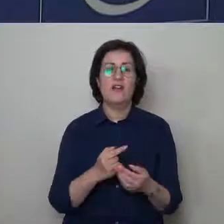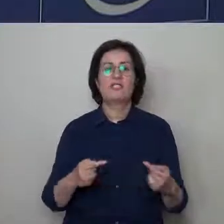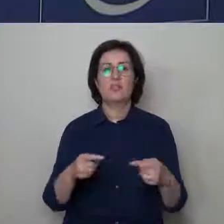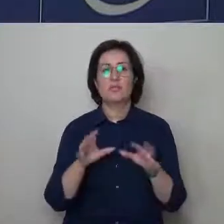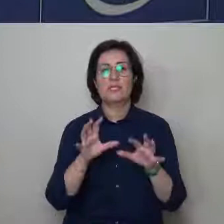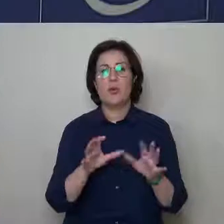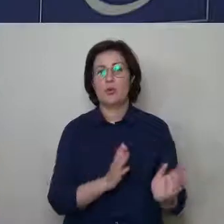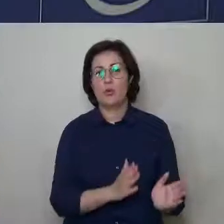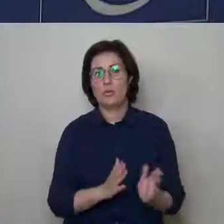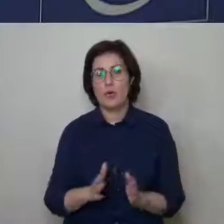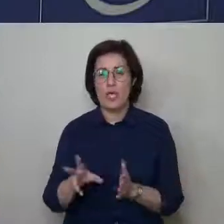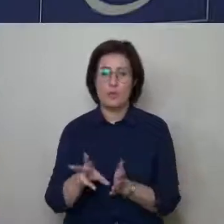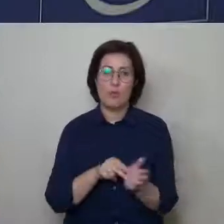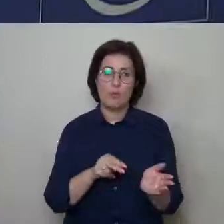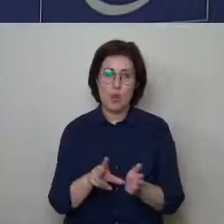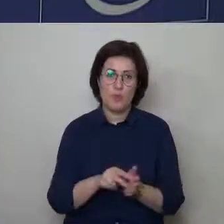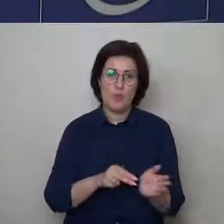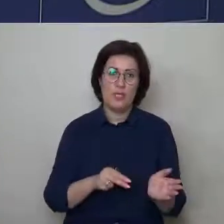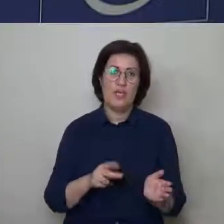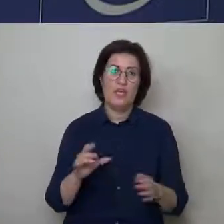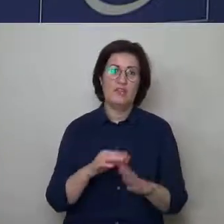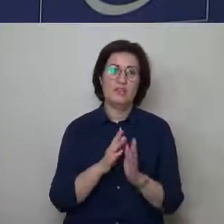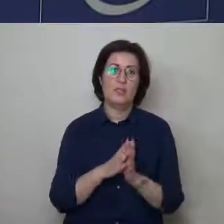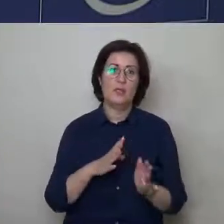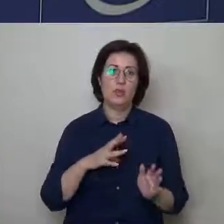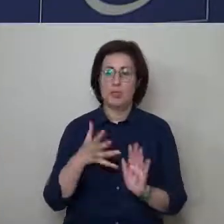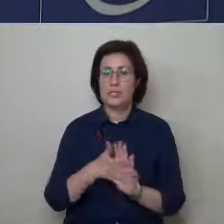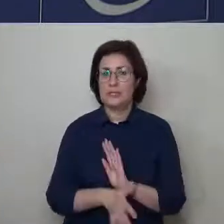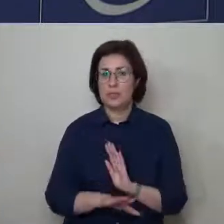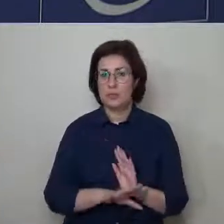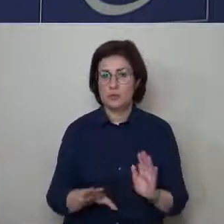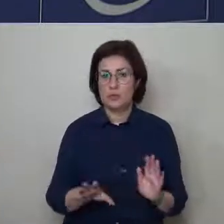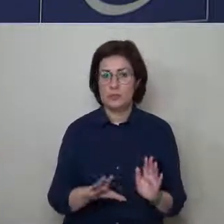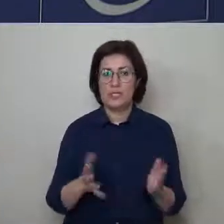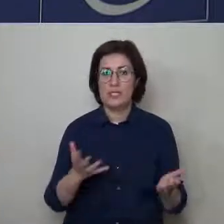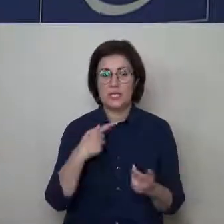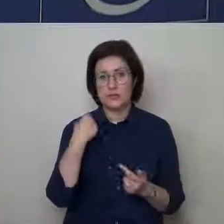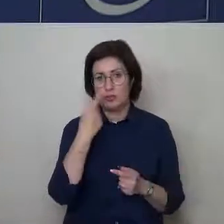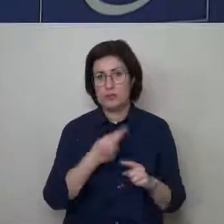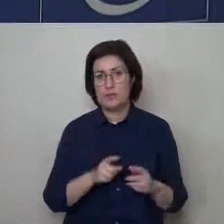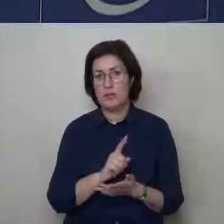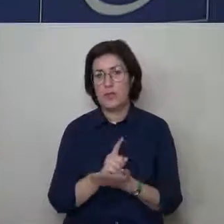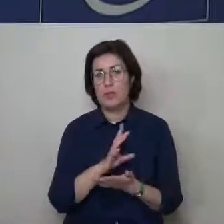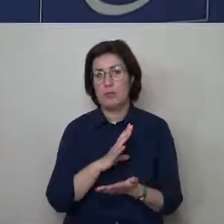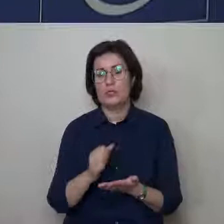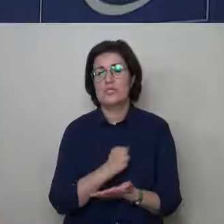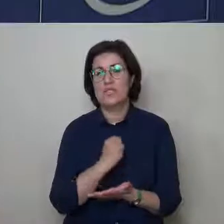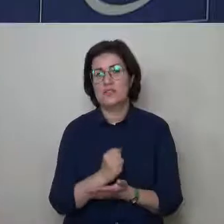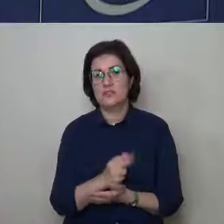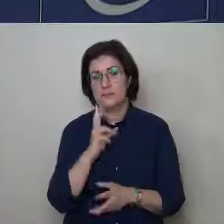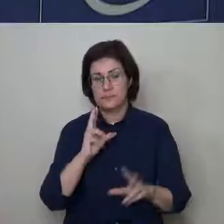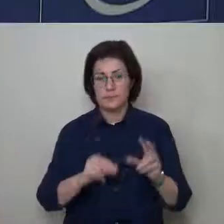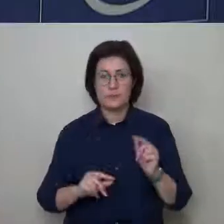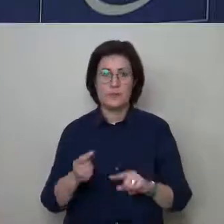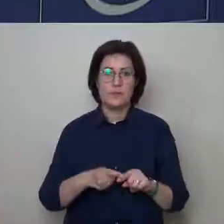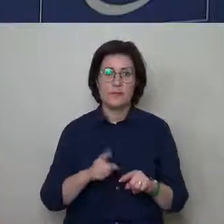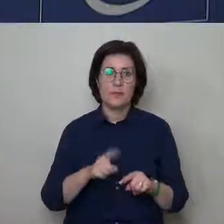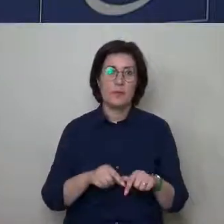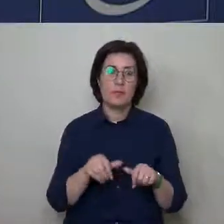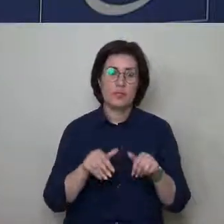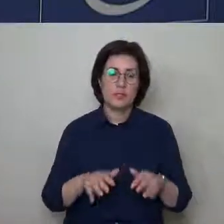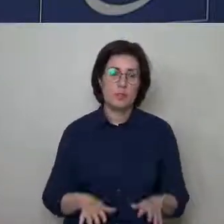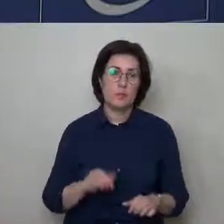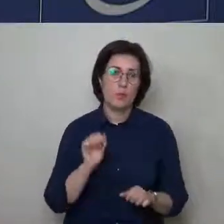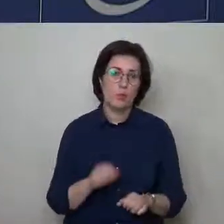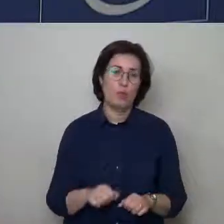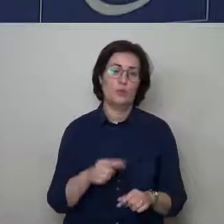because it used to say that it should be done, that the copies should be submitted according to the procedures as established by the law. It was not very